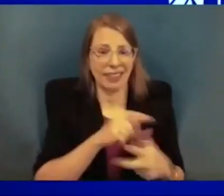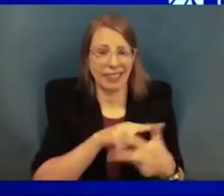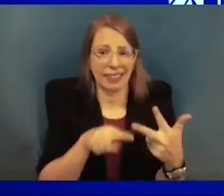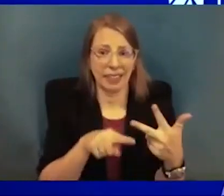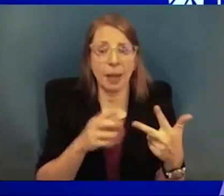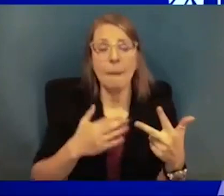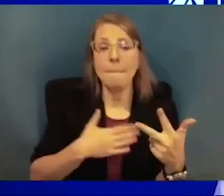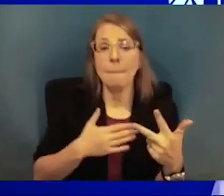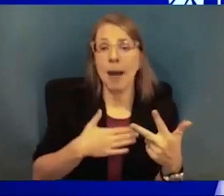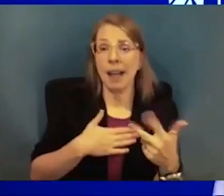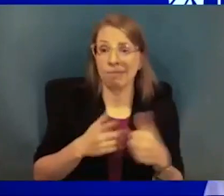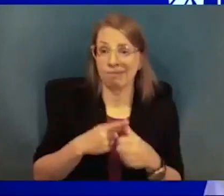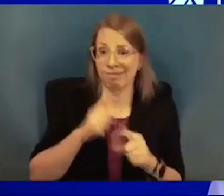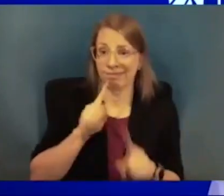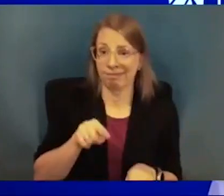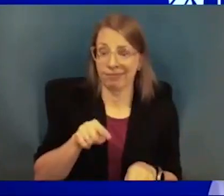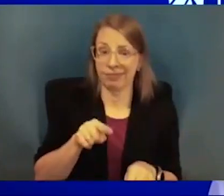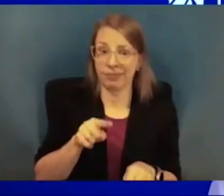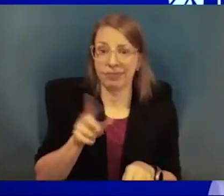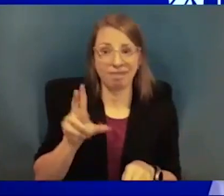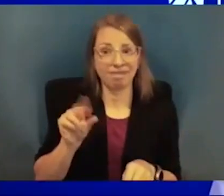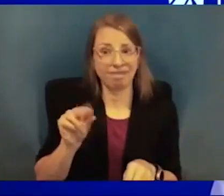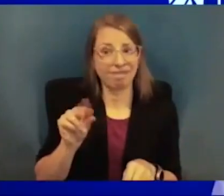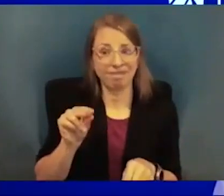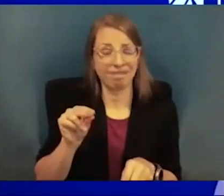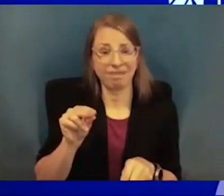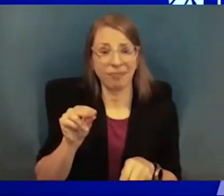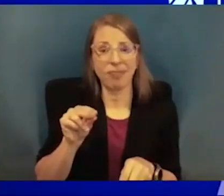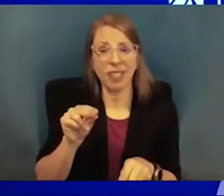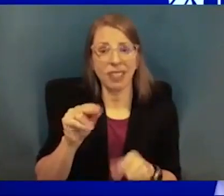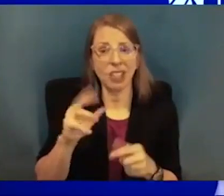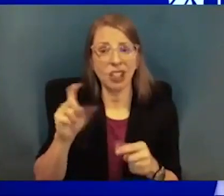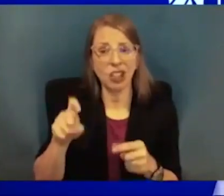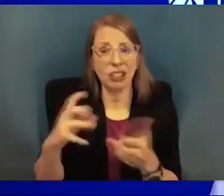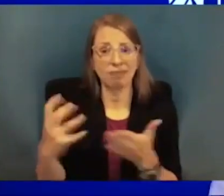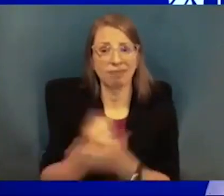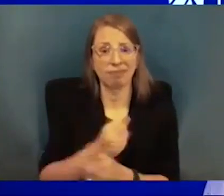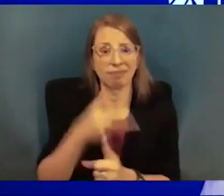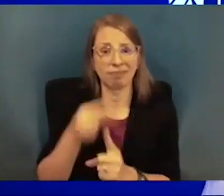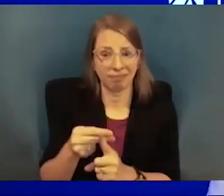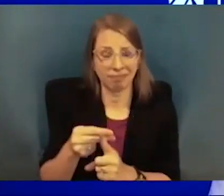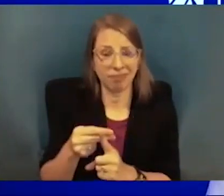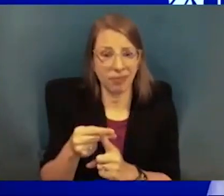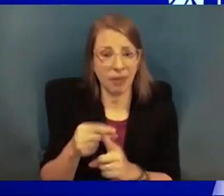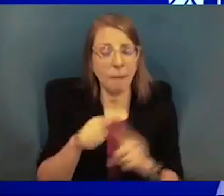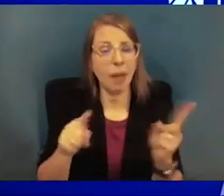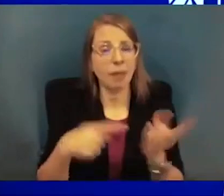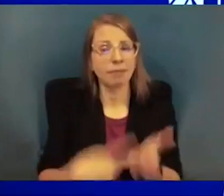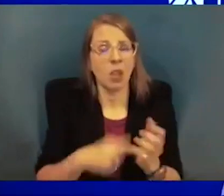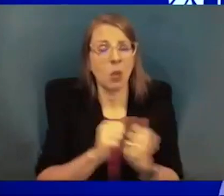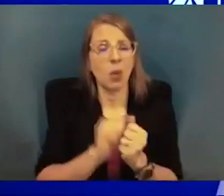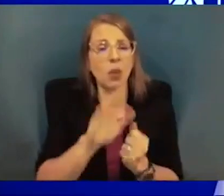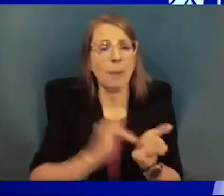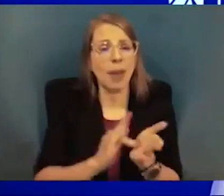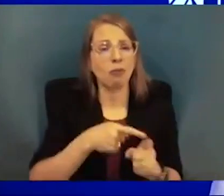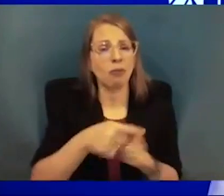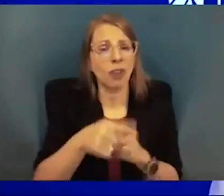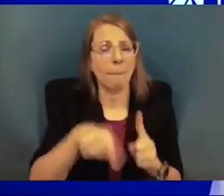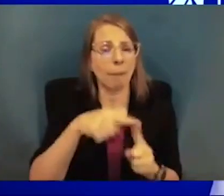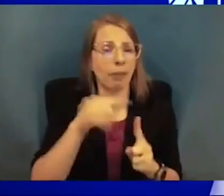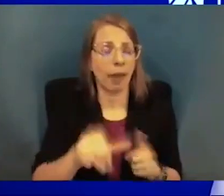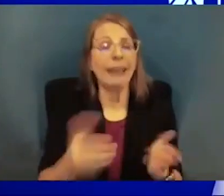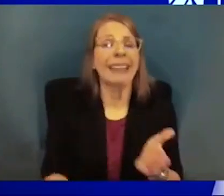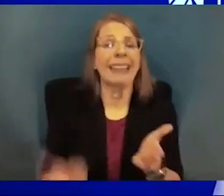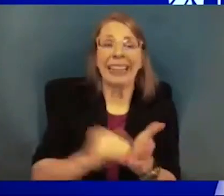is going to say, no, that should not affect your ability to get the COVID vaccine, but I would talk with your medical professional about that. Again, just